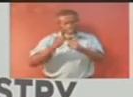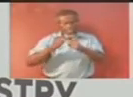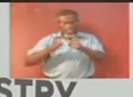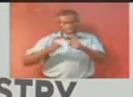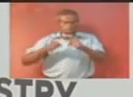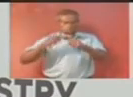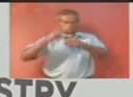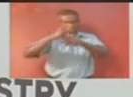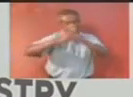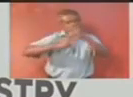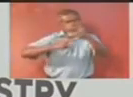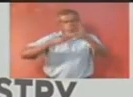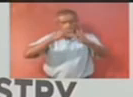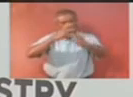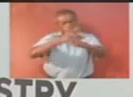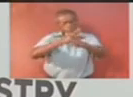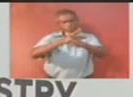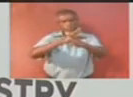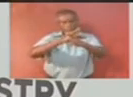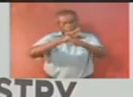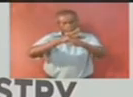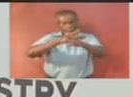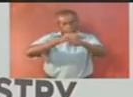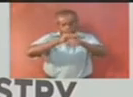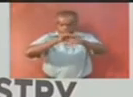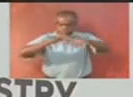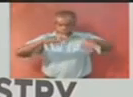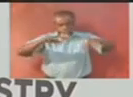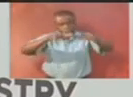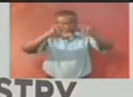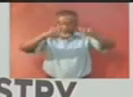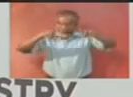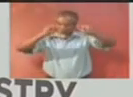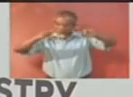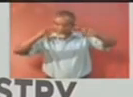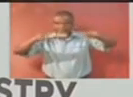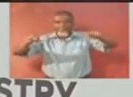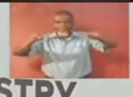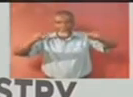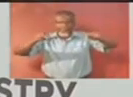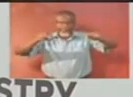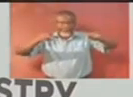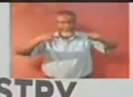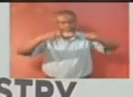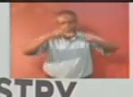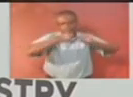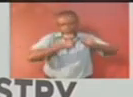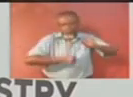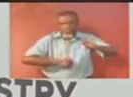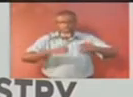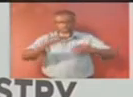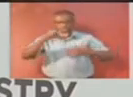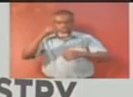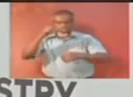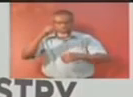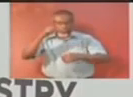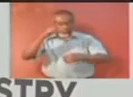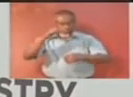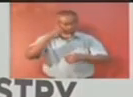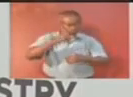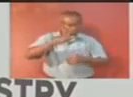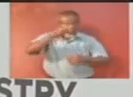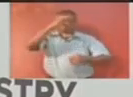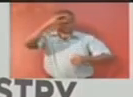You have to check for age, geographic spread, gender to be included by the time you get to your tens